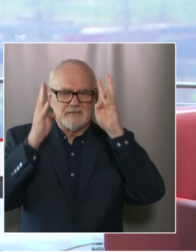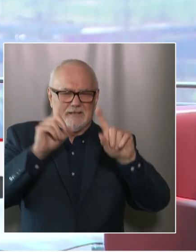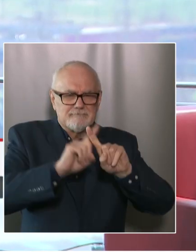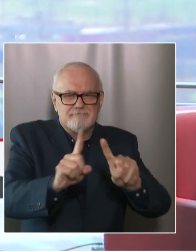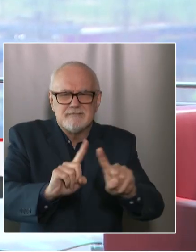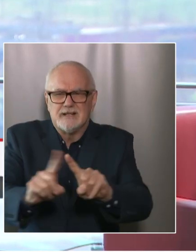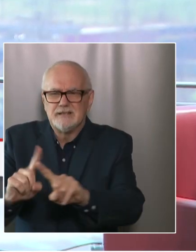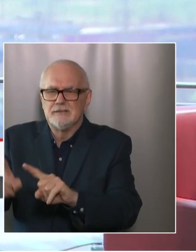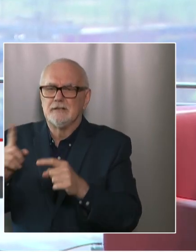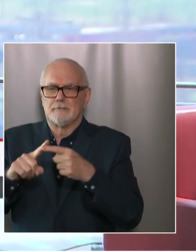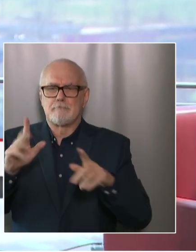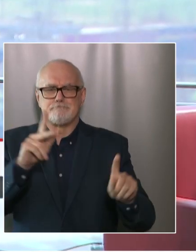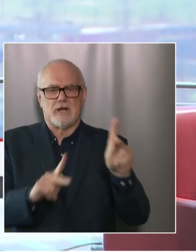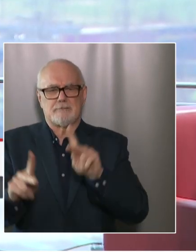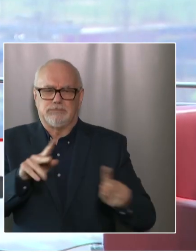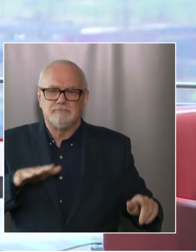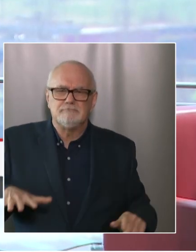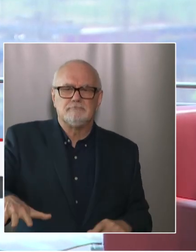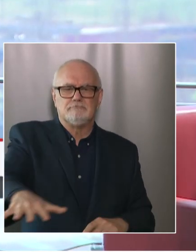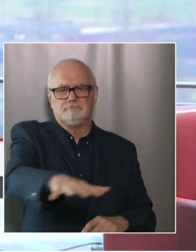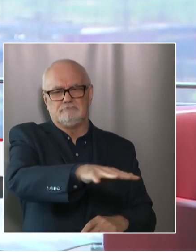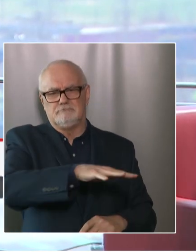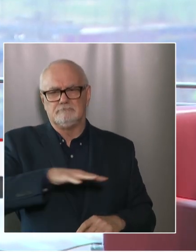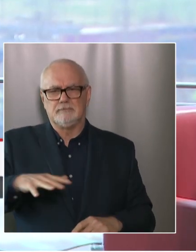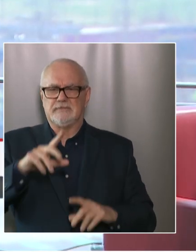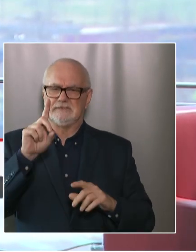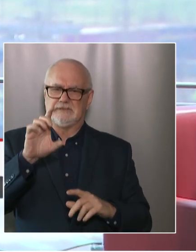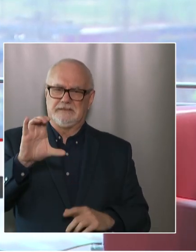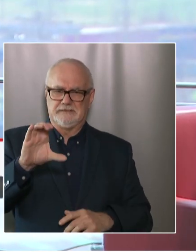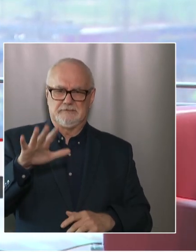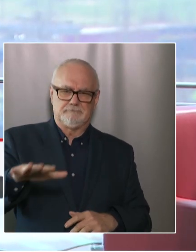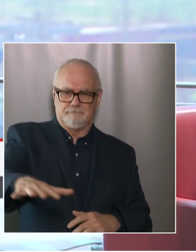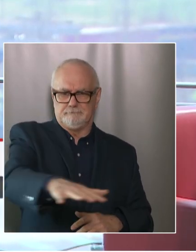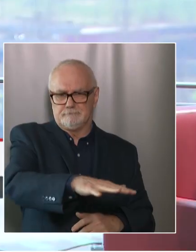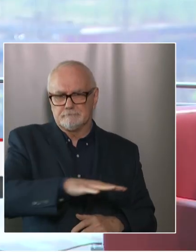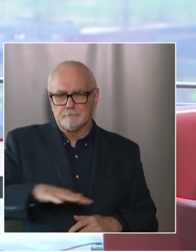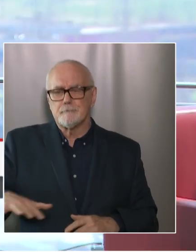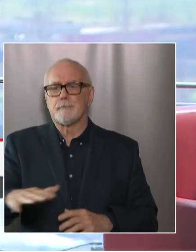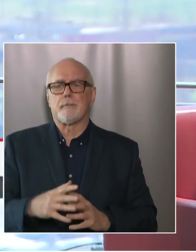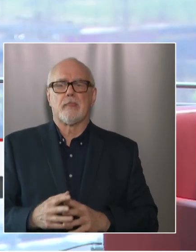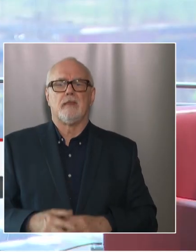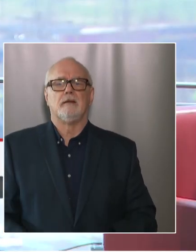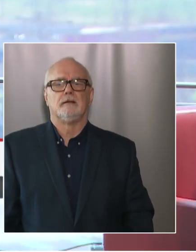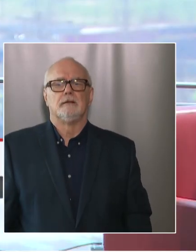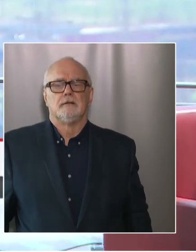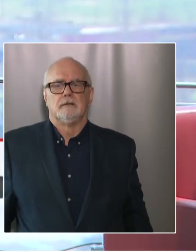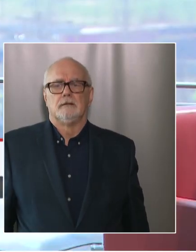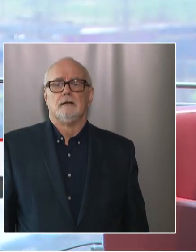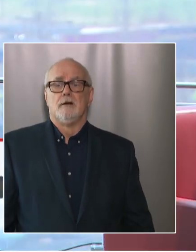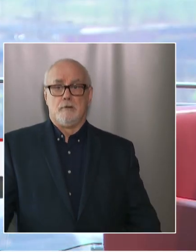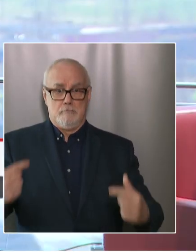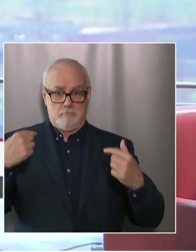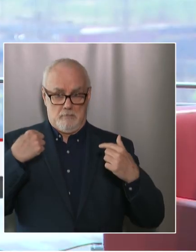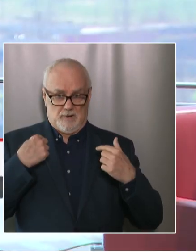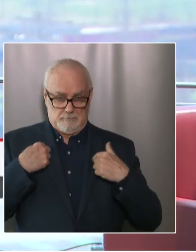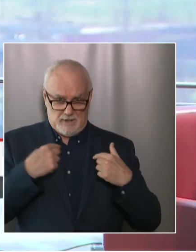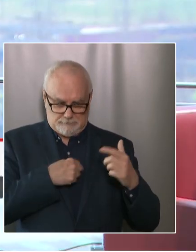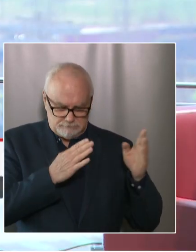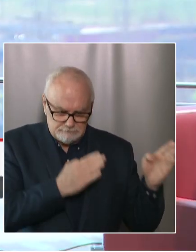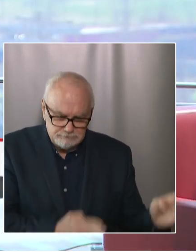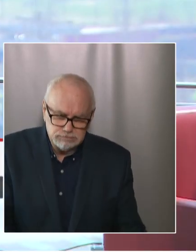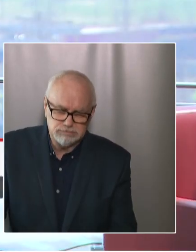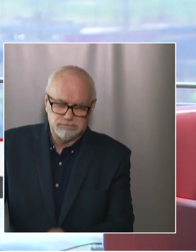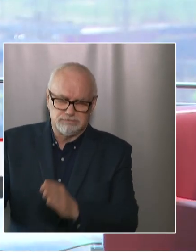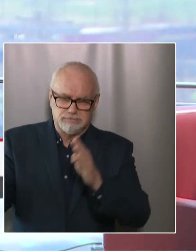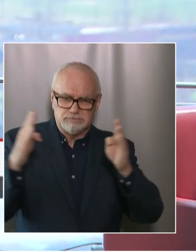was born out of that idea, that the district would put out opportunities to partner on transformational projects